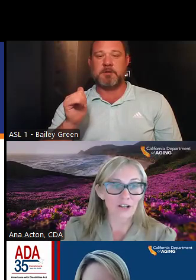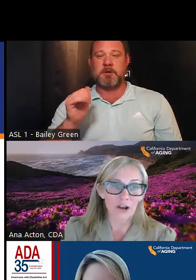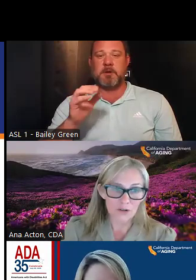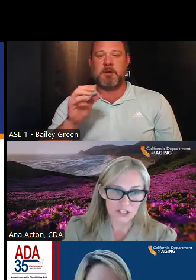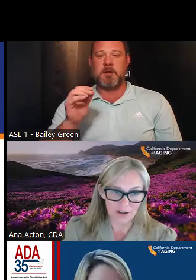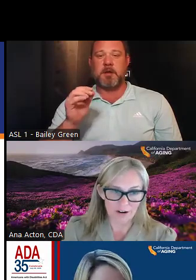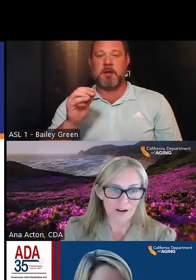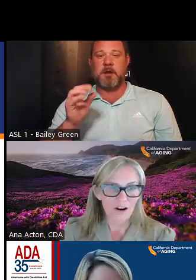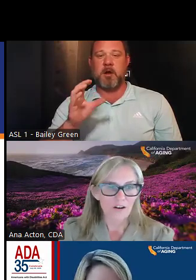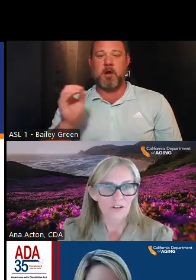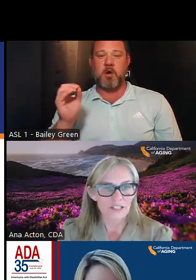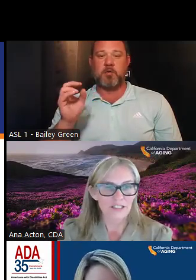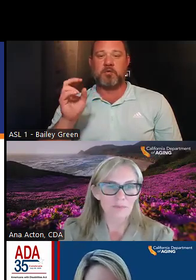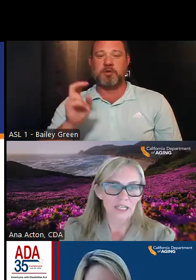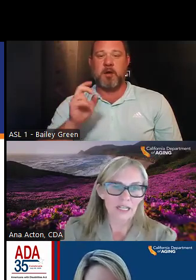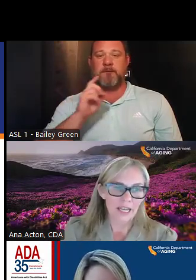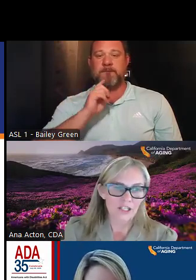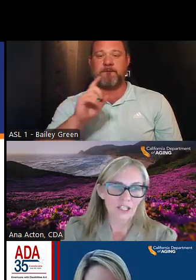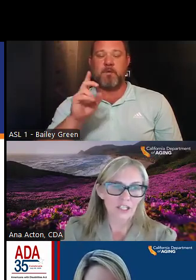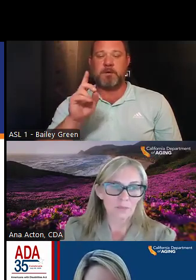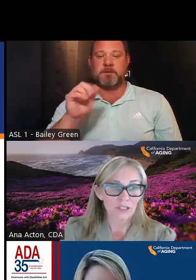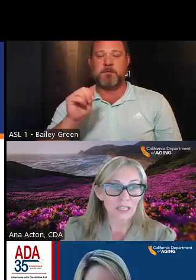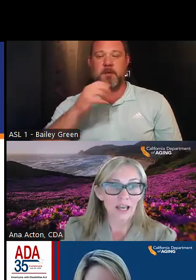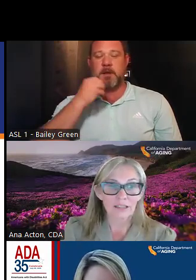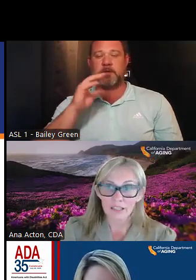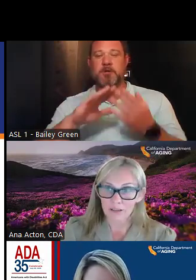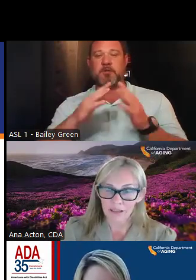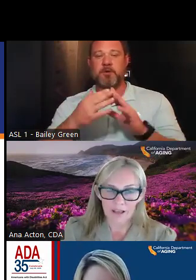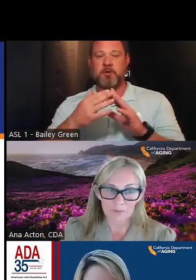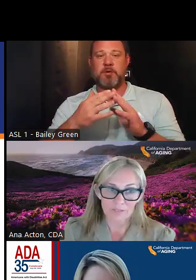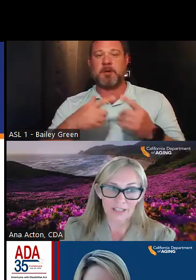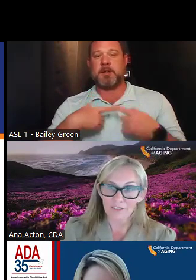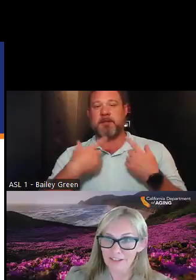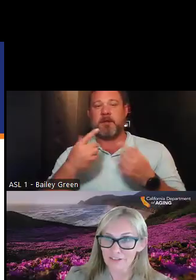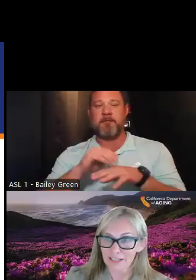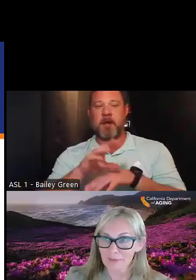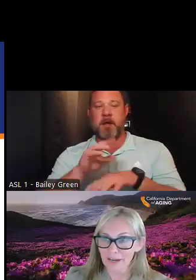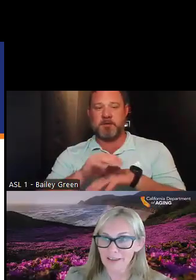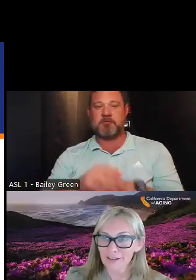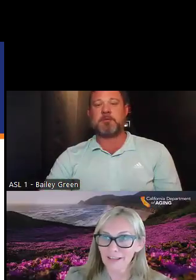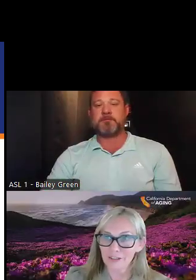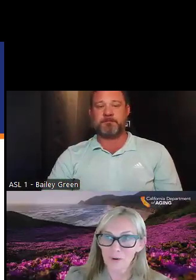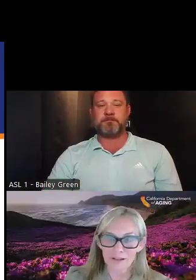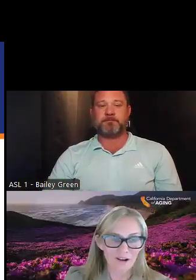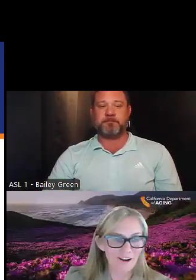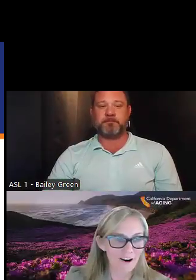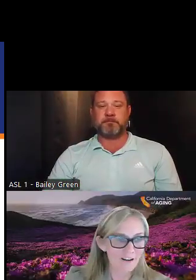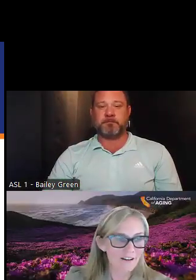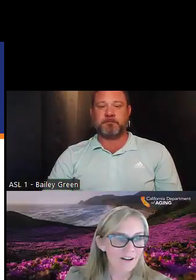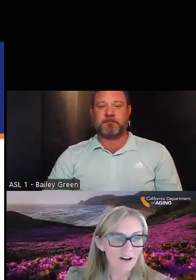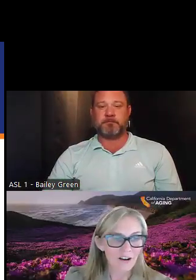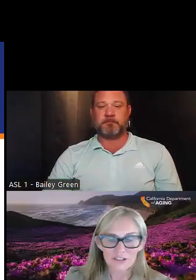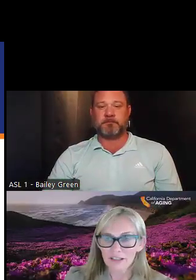our co-chair for the Disability and Aging Community Living Advisory Committee. So I'd like to welcome